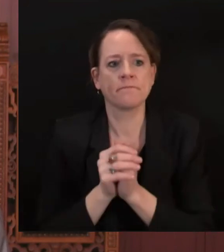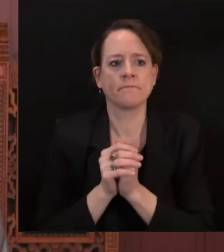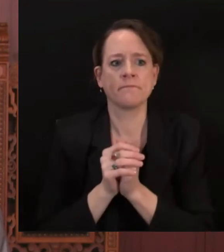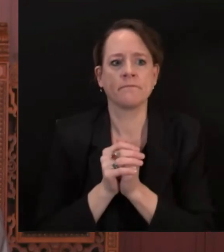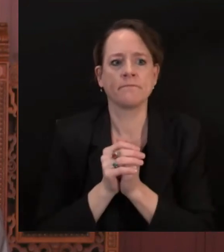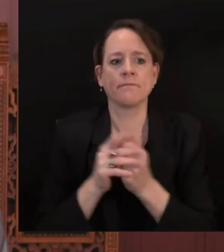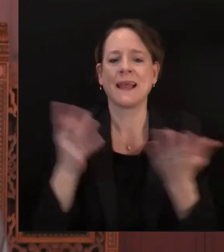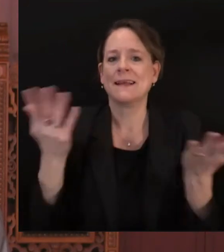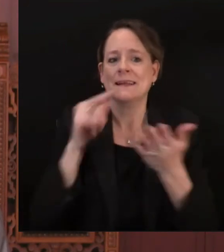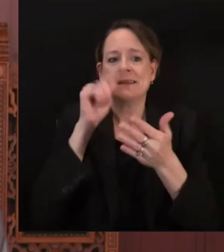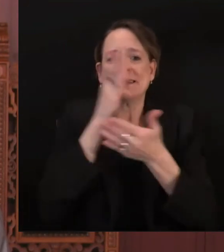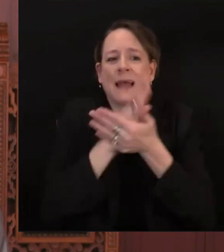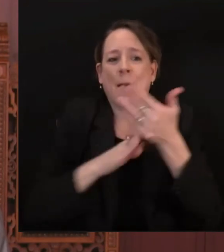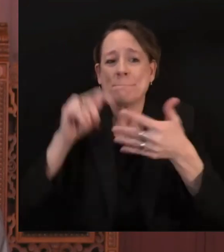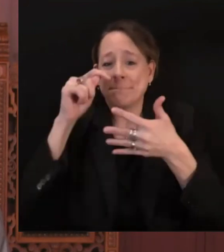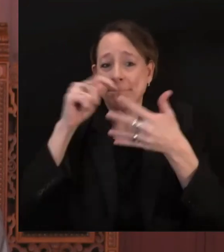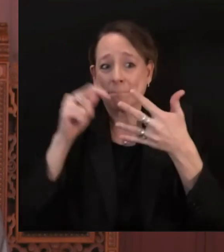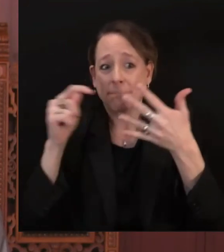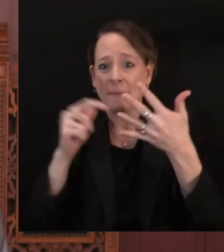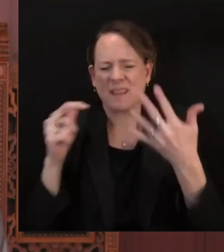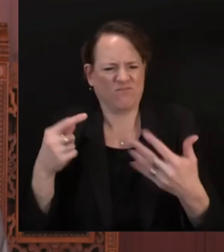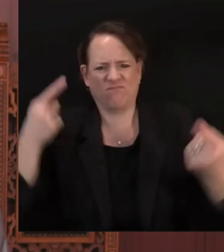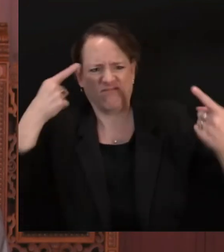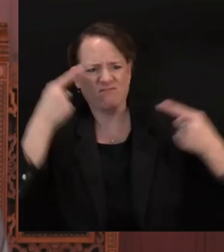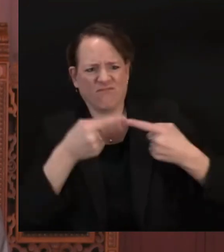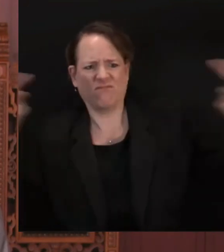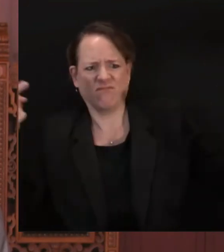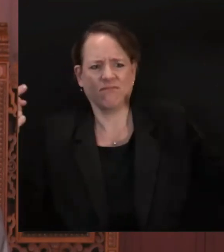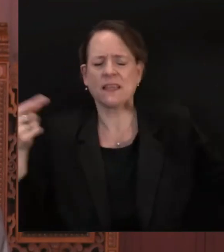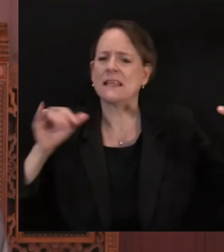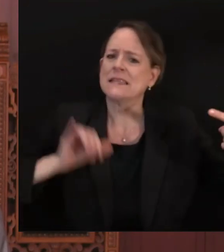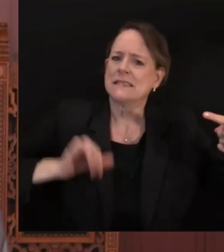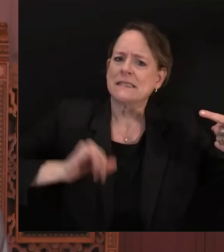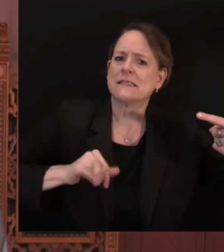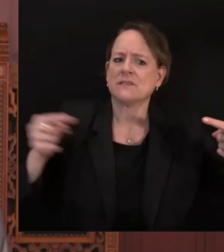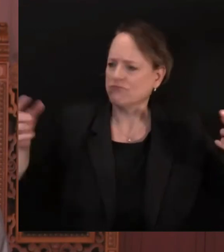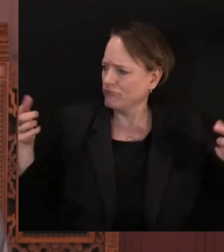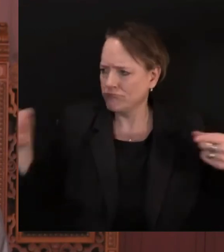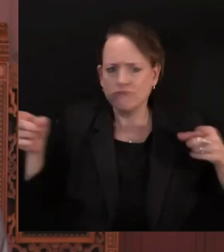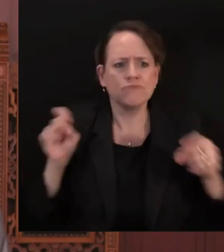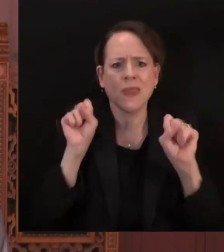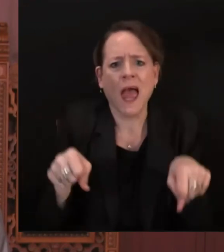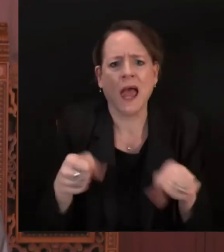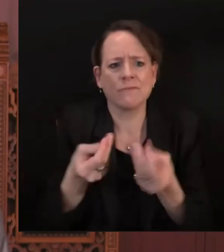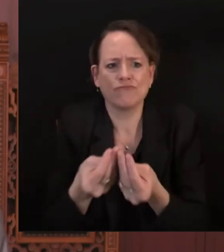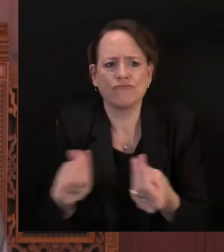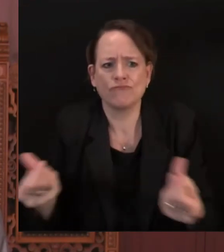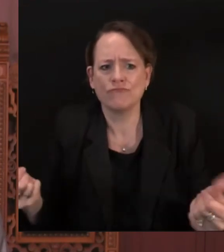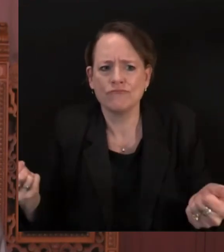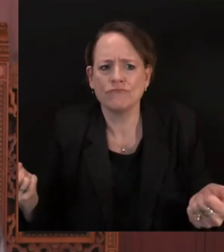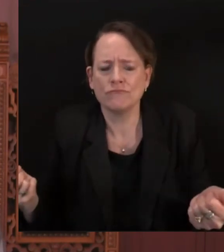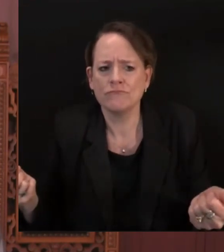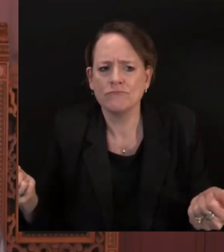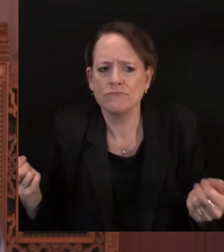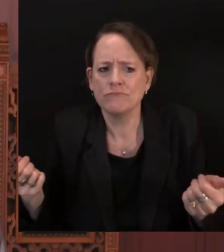have something for the people of Wisconsin to say, indeed, the executive branch and the legislative branch can actually accomplish something.